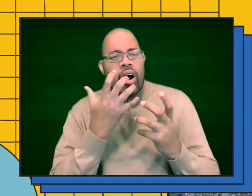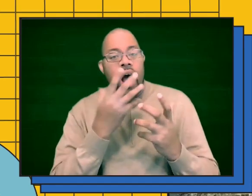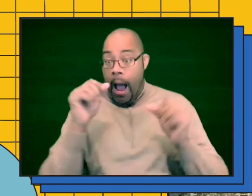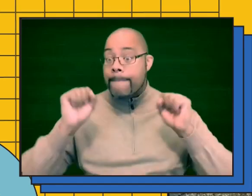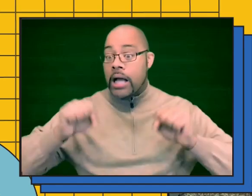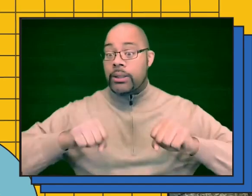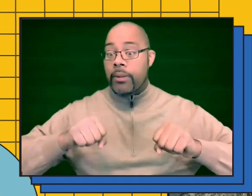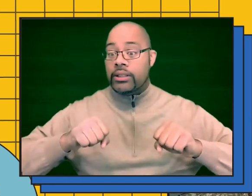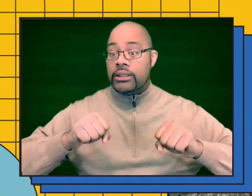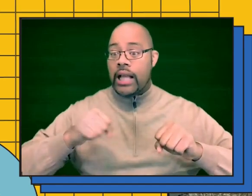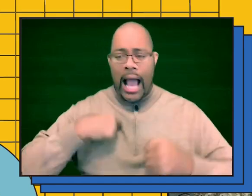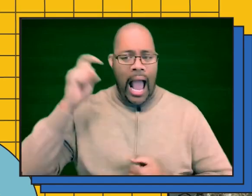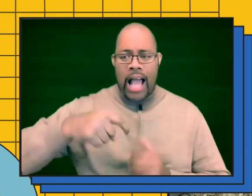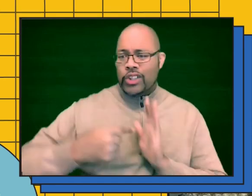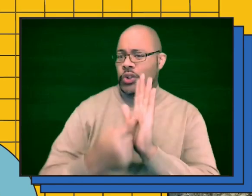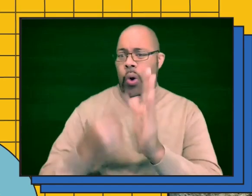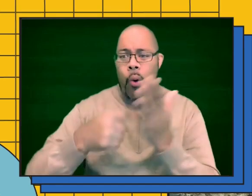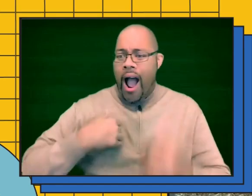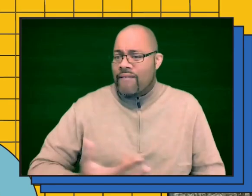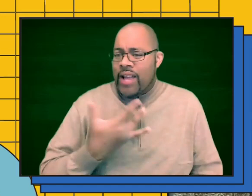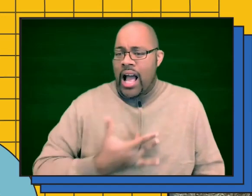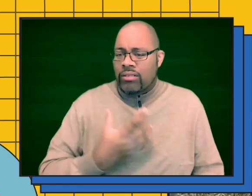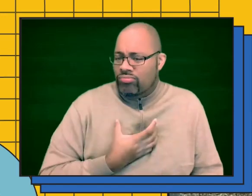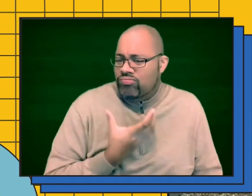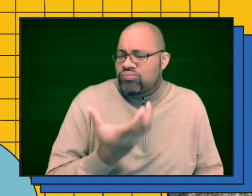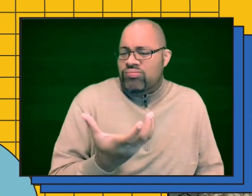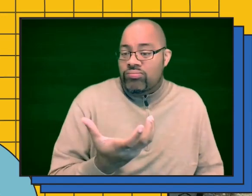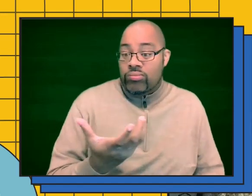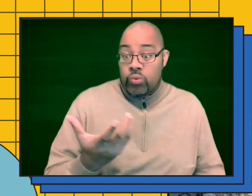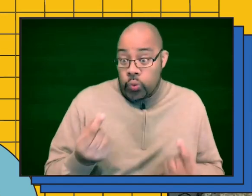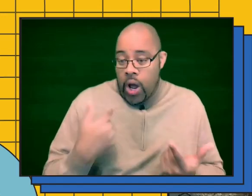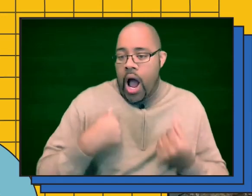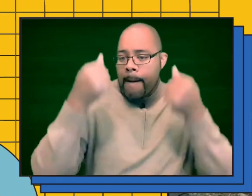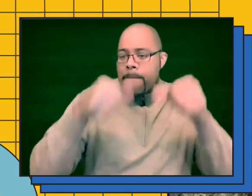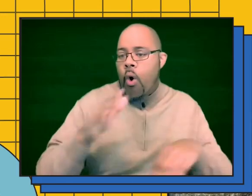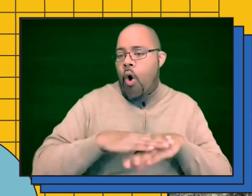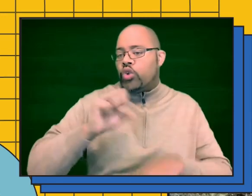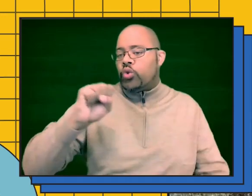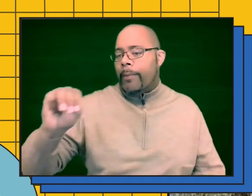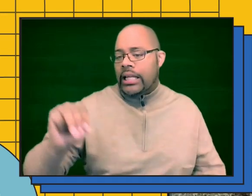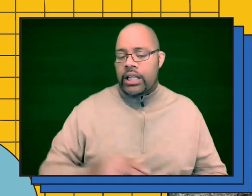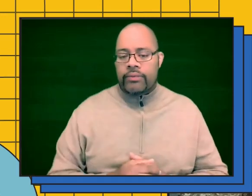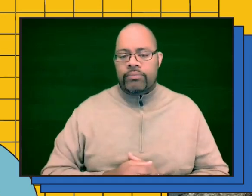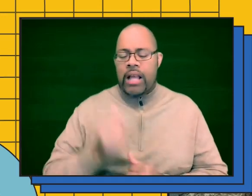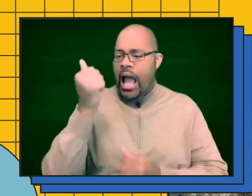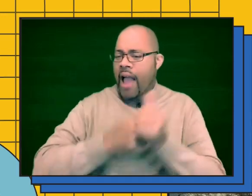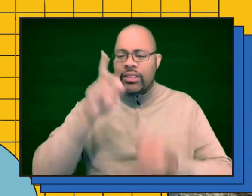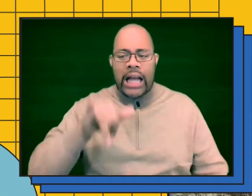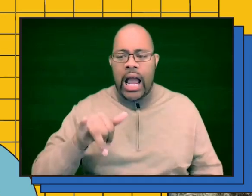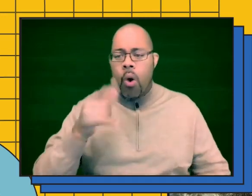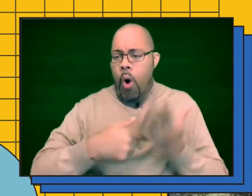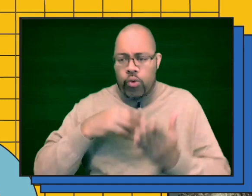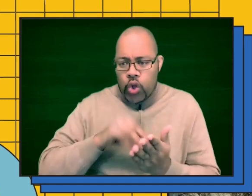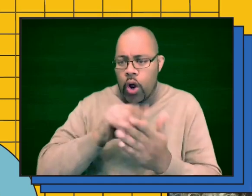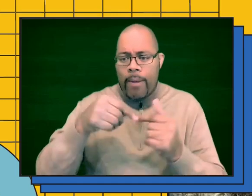and possibility. I had to show you what I felt. So I posted on social media every